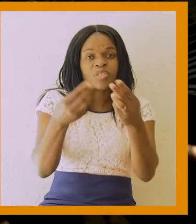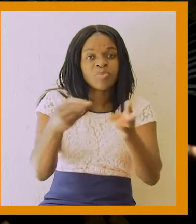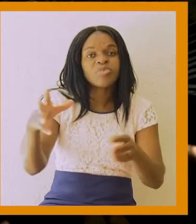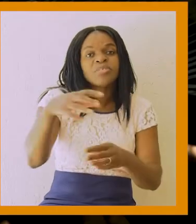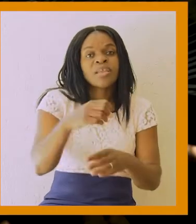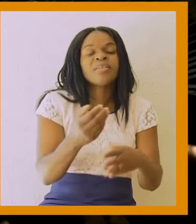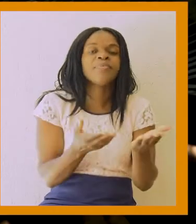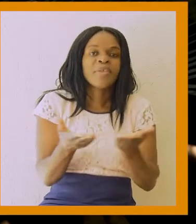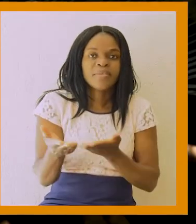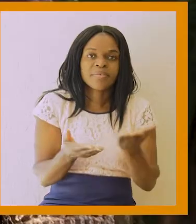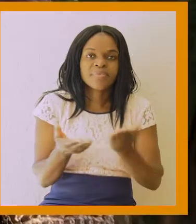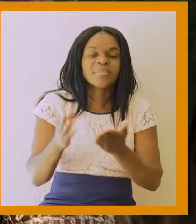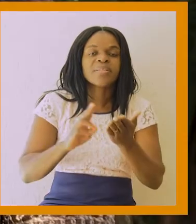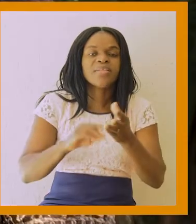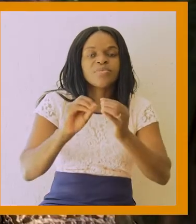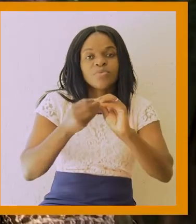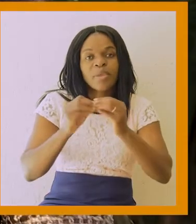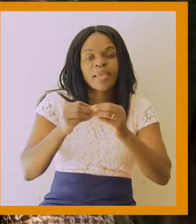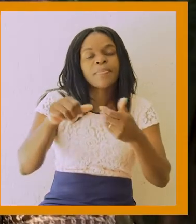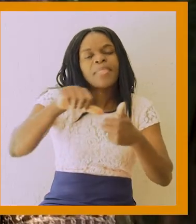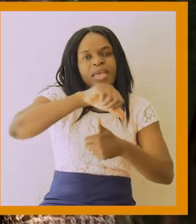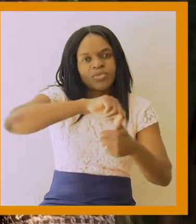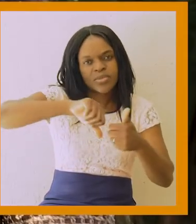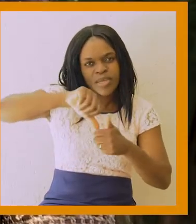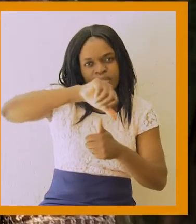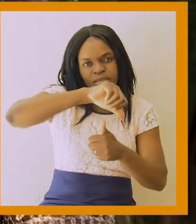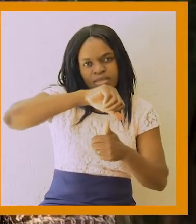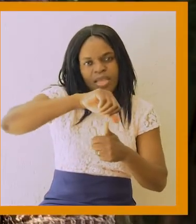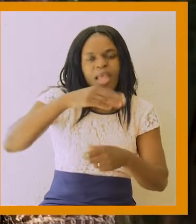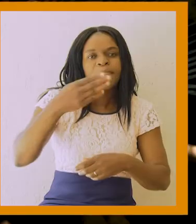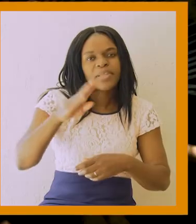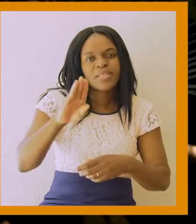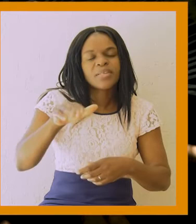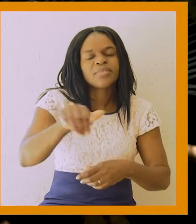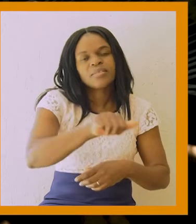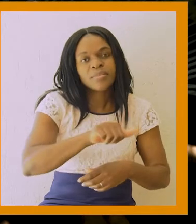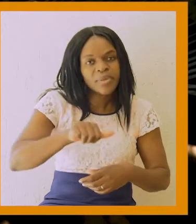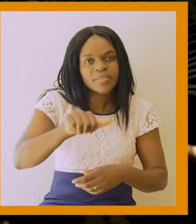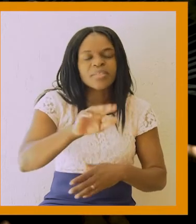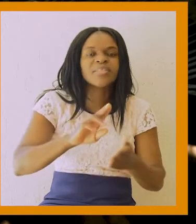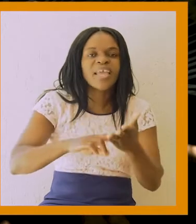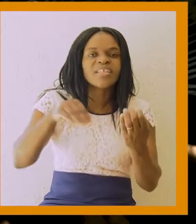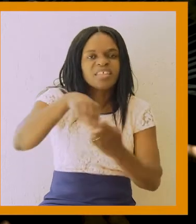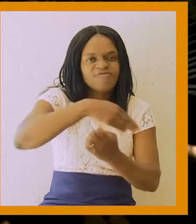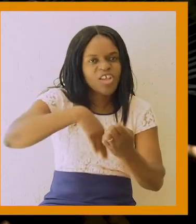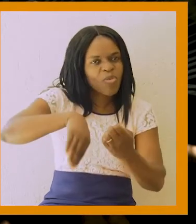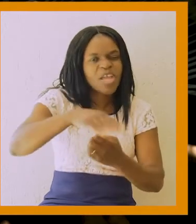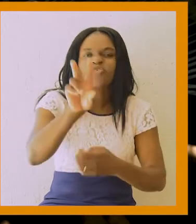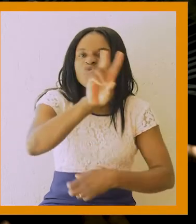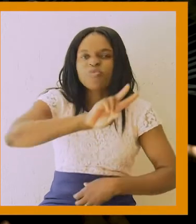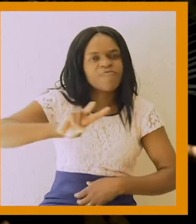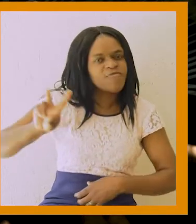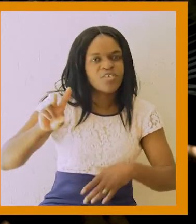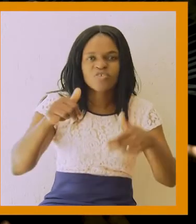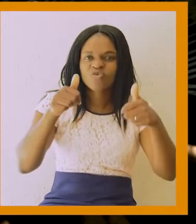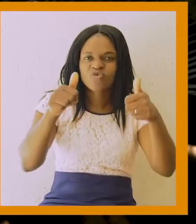to get the services. That will make a society to be a better place, and the environment